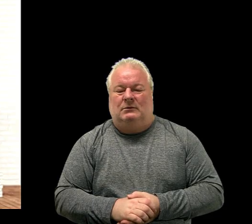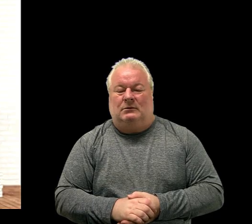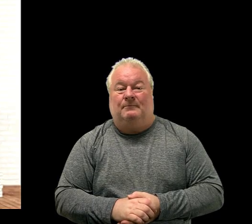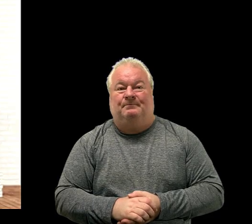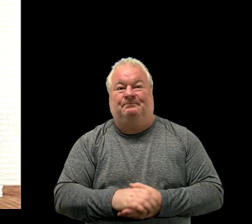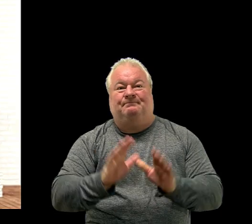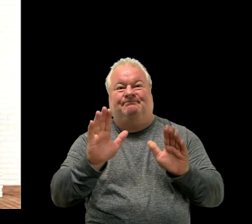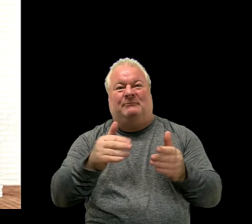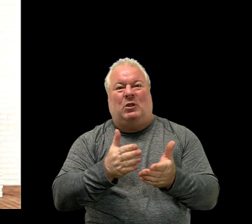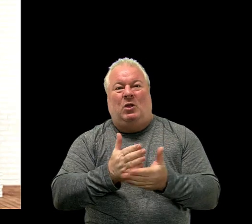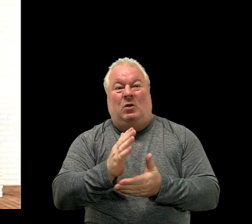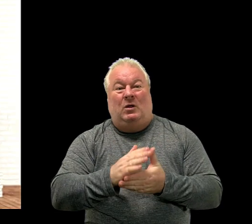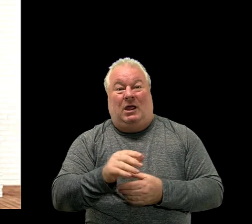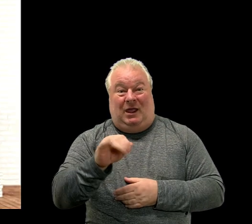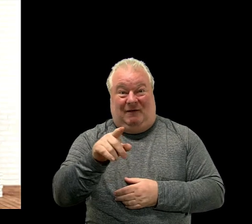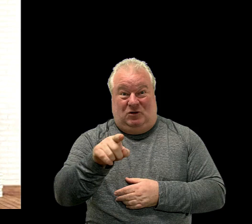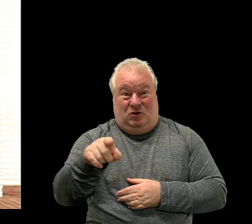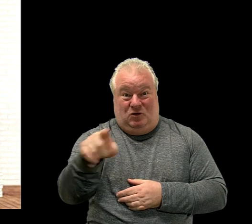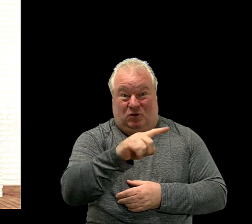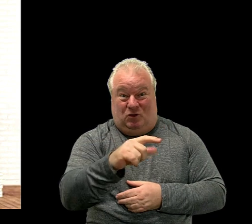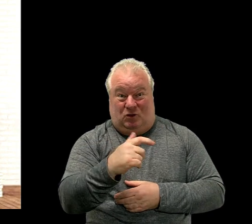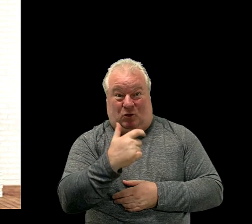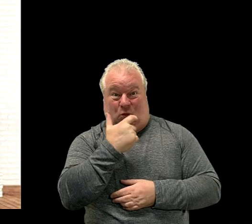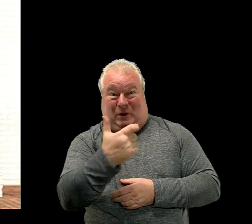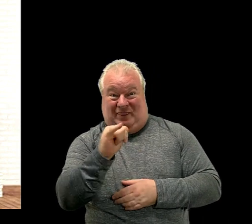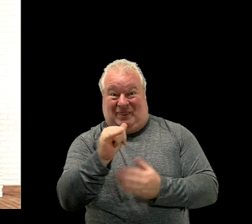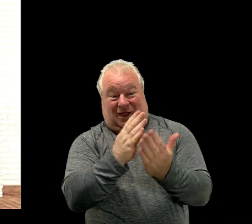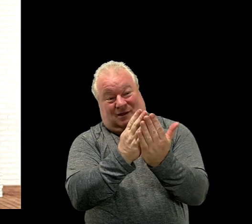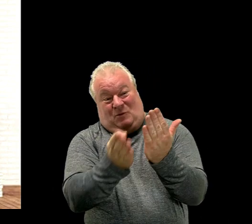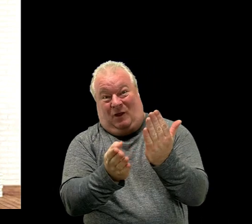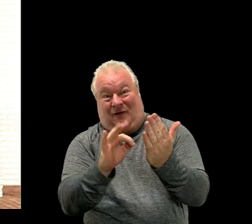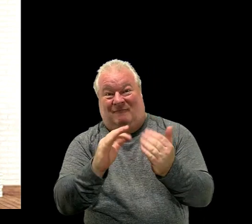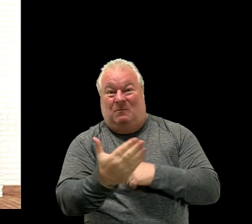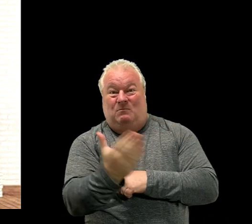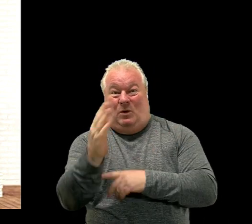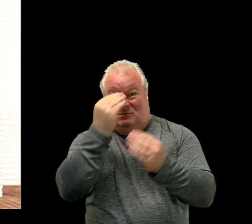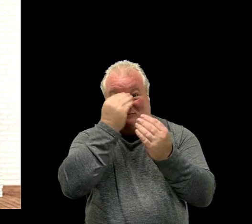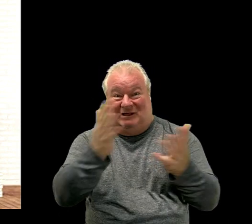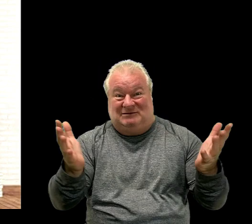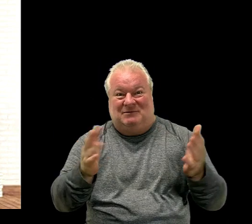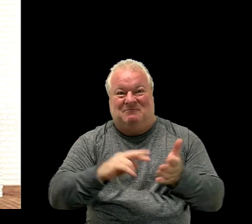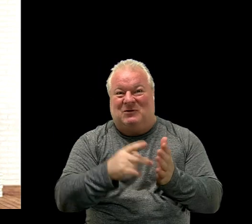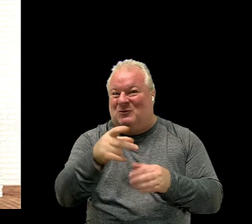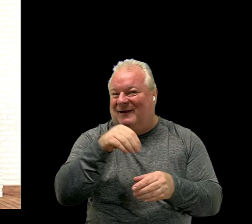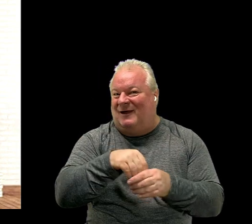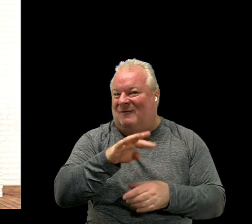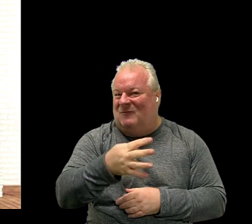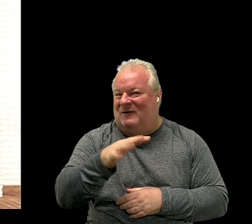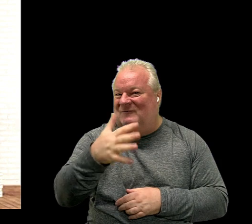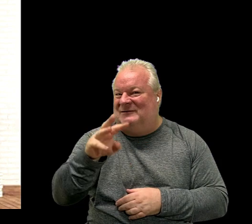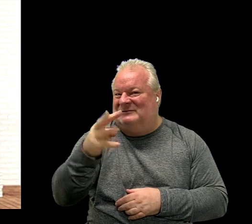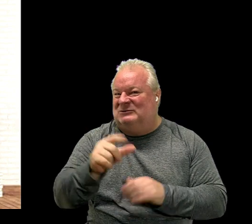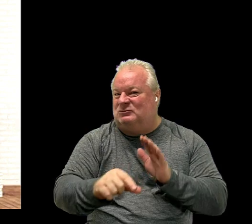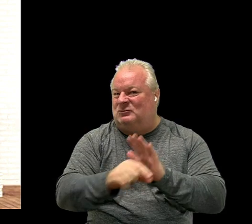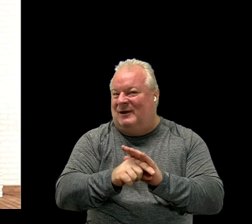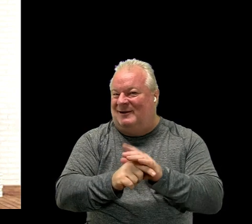All right, so if you are watching this part of our morning announcements, you are in 4th, 5th, and 6th